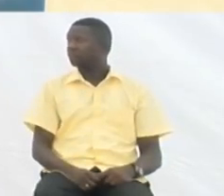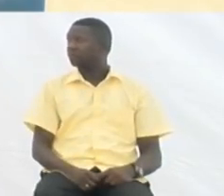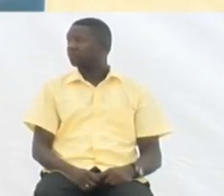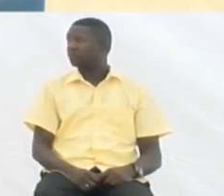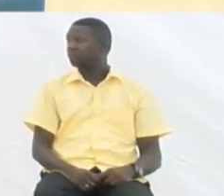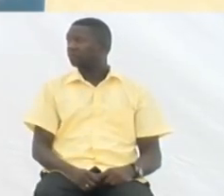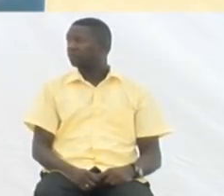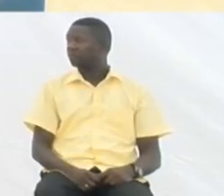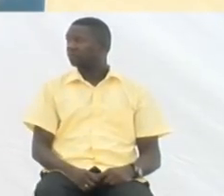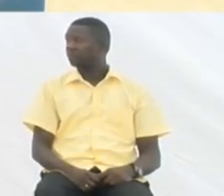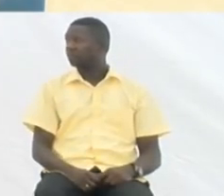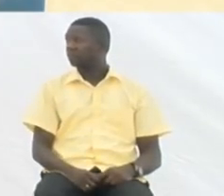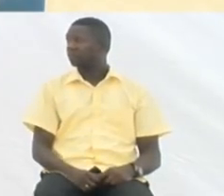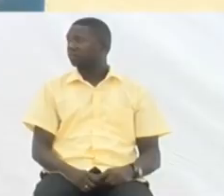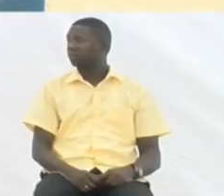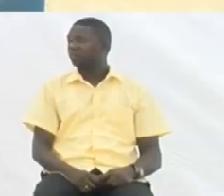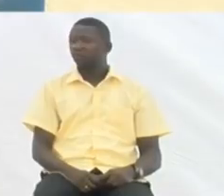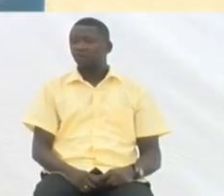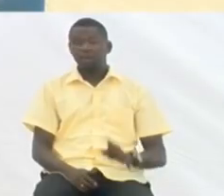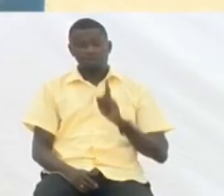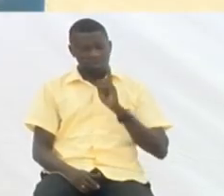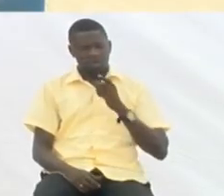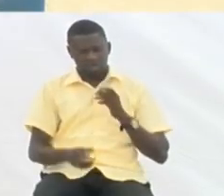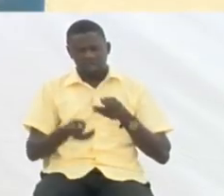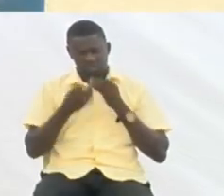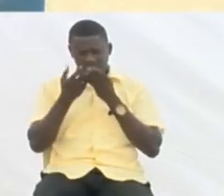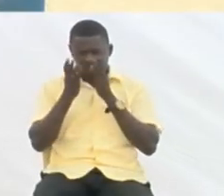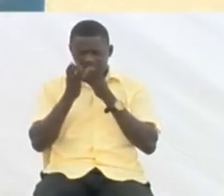ko boro e mol sira. But I also